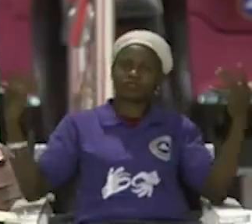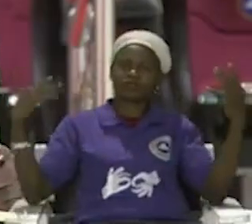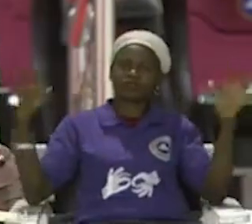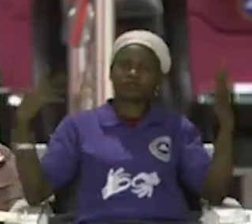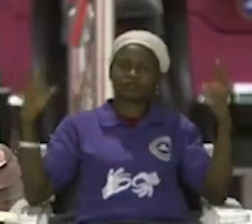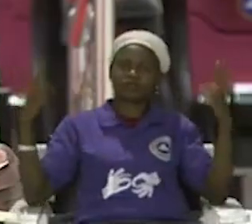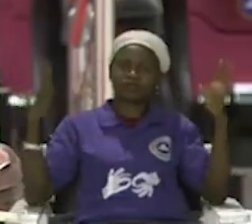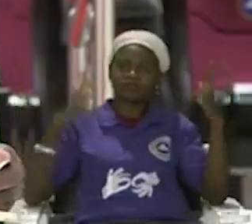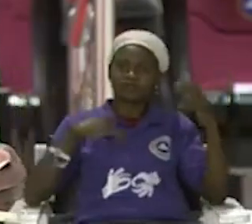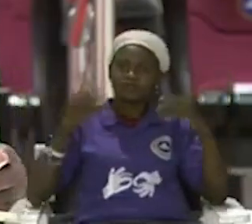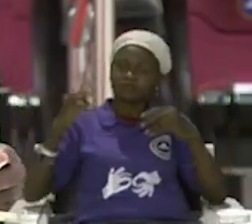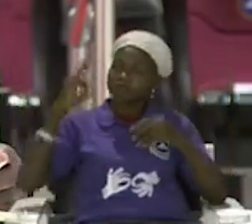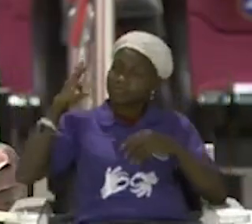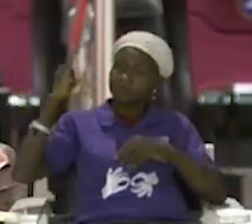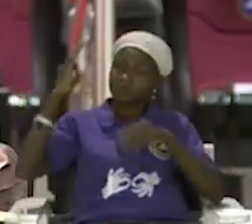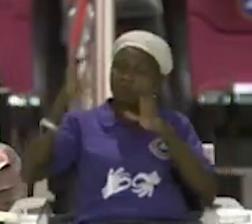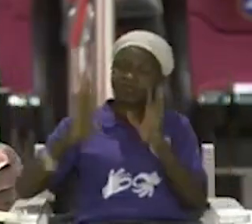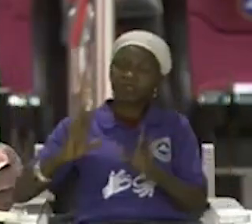And the preacher